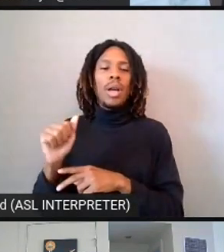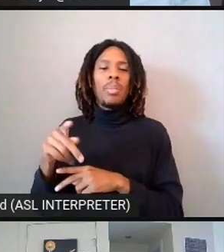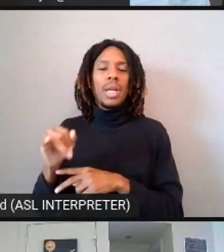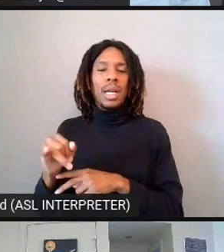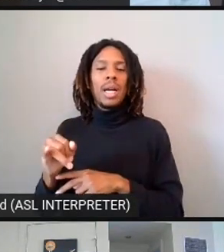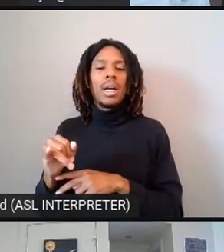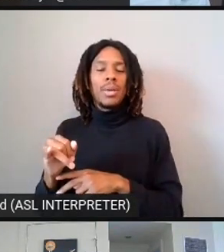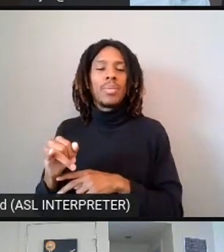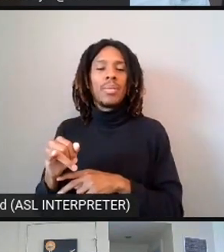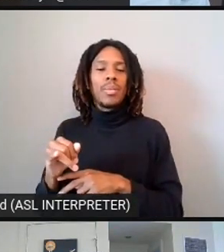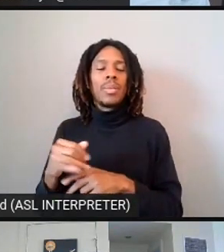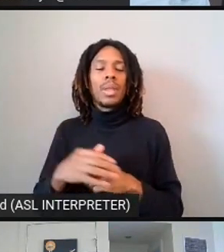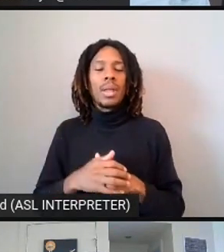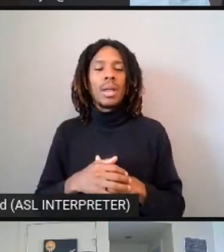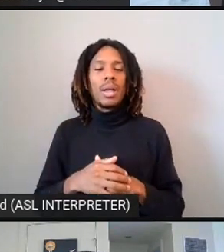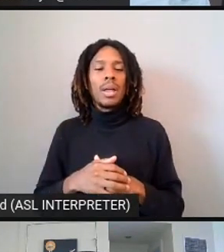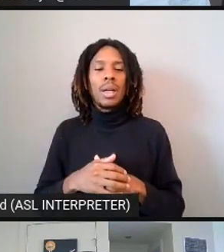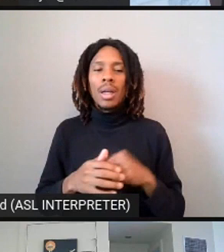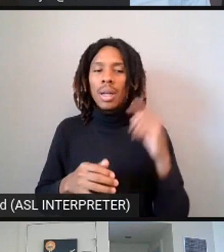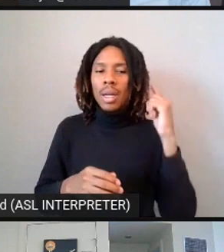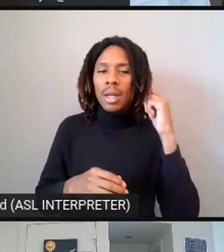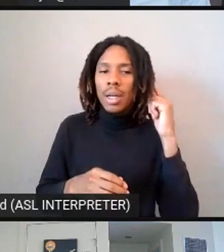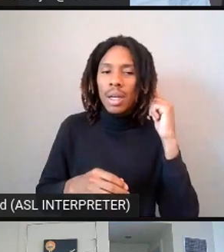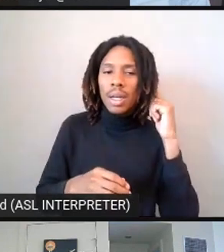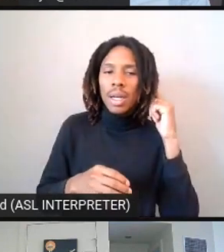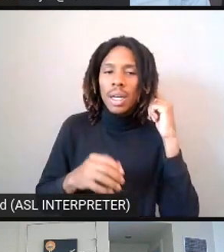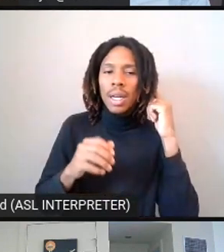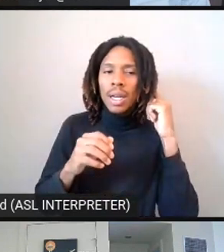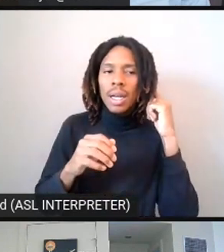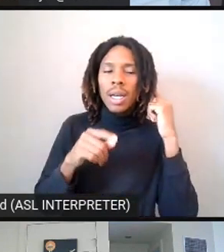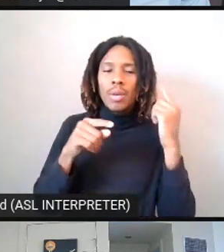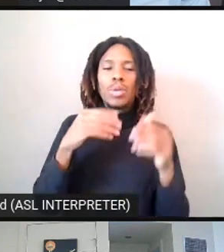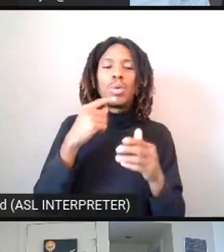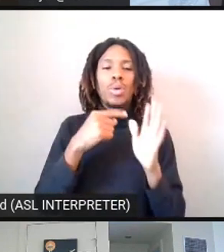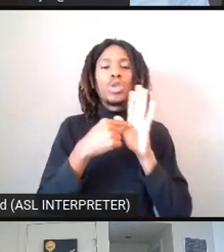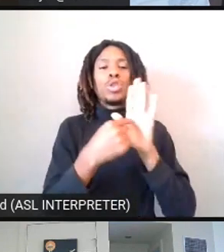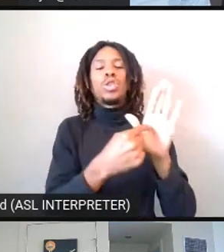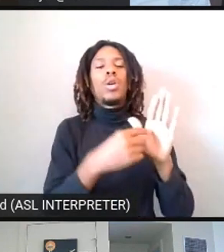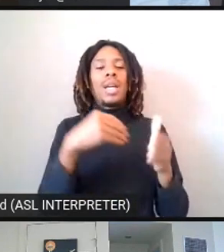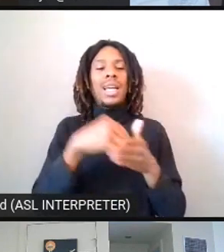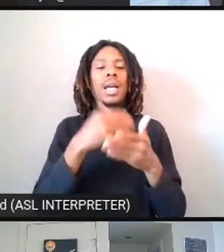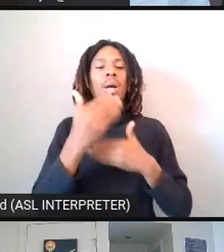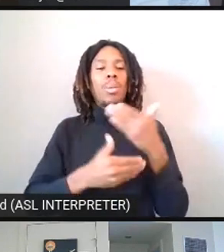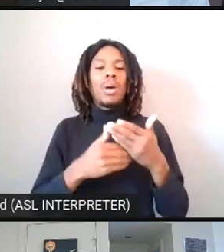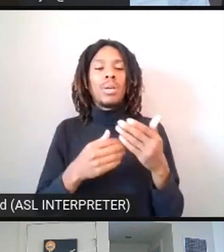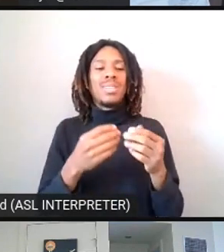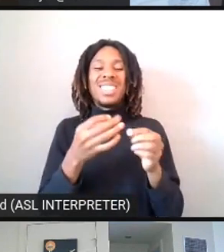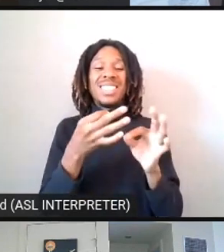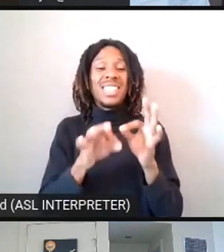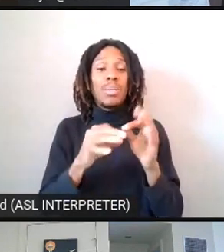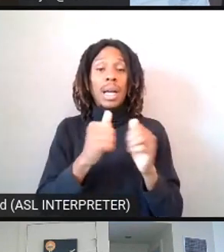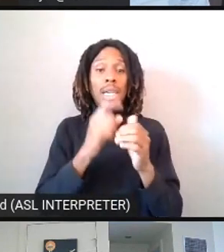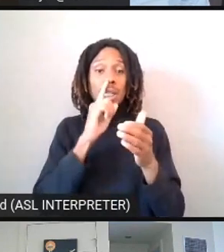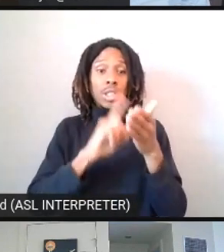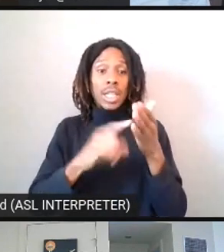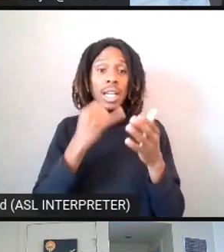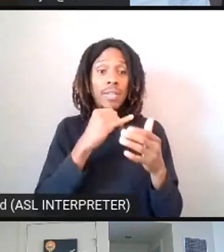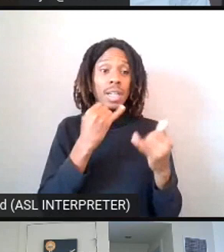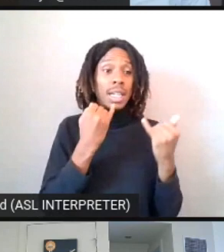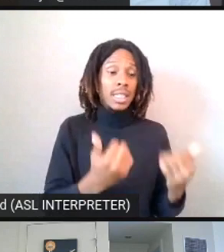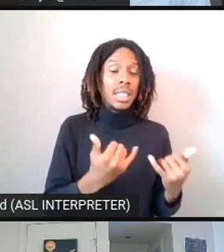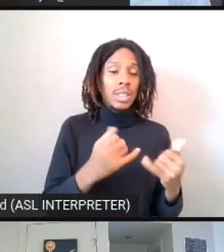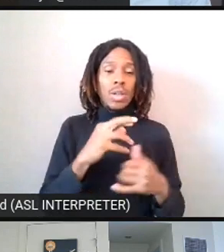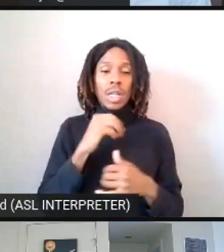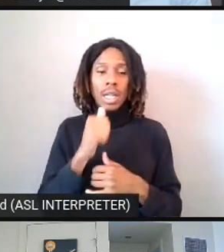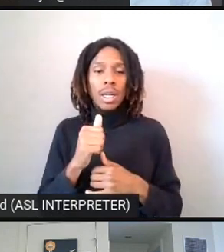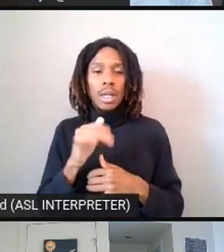And it's an asynchronous call. It will show in progress, but a simple way to just check whether this is existing or not is by calling list